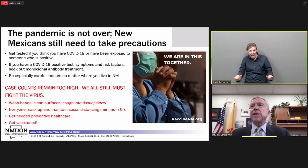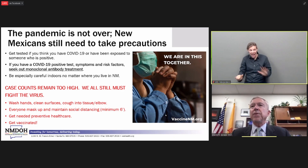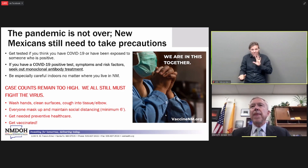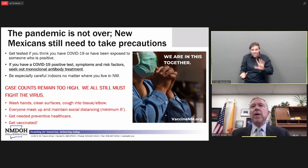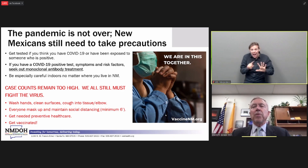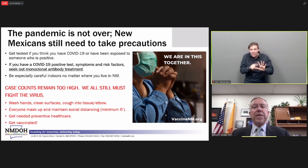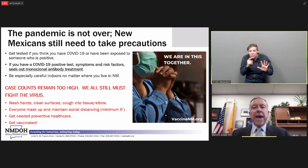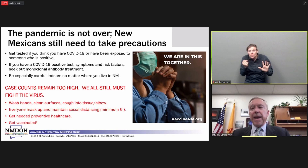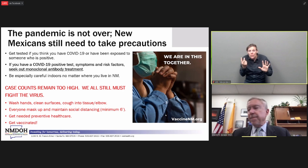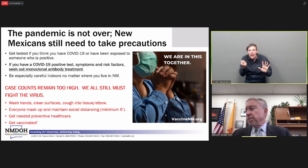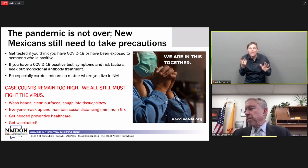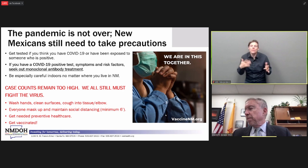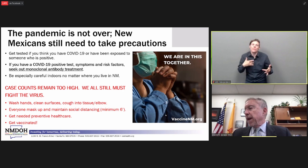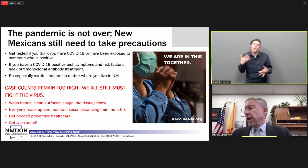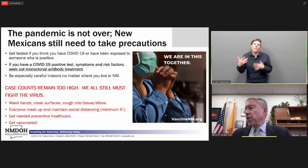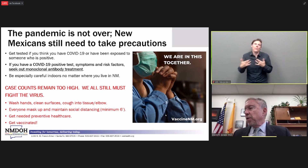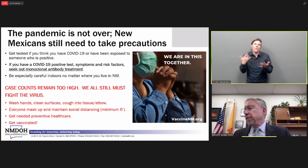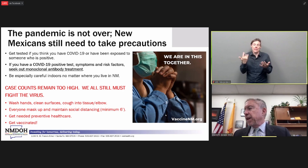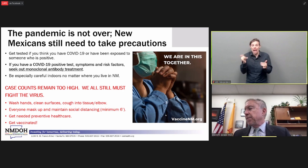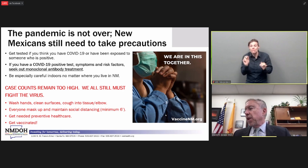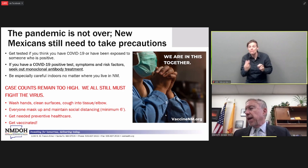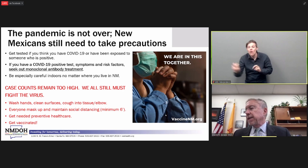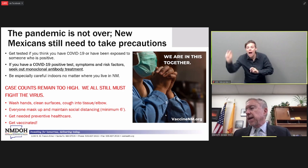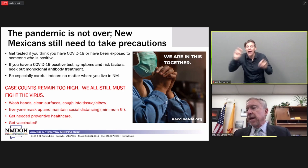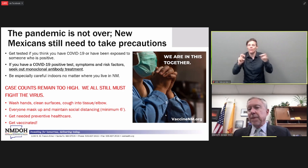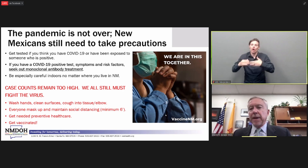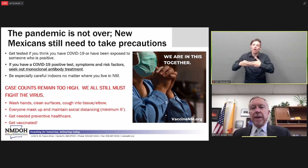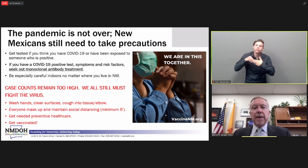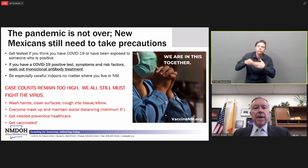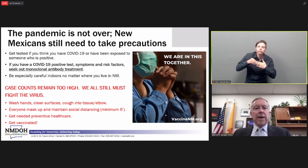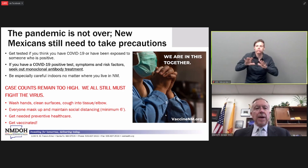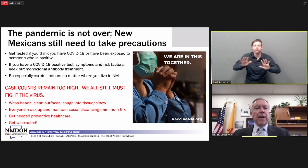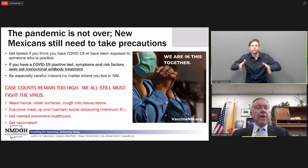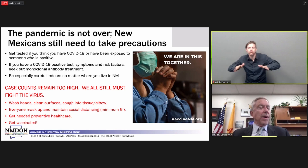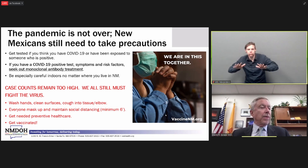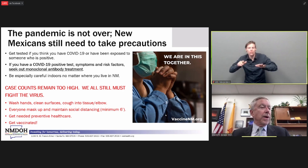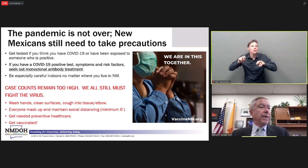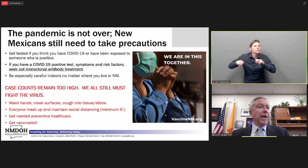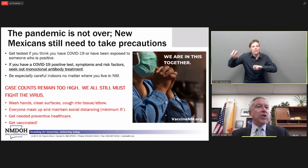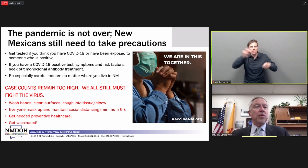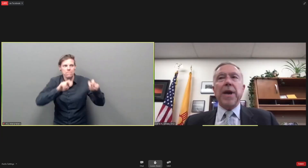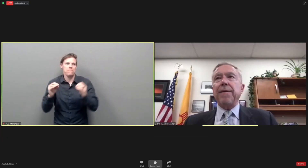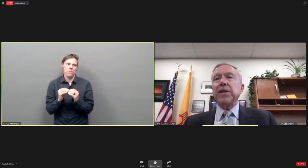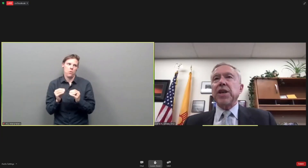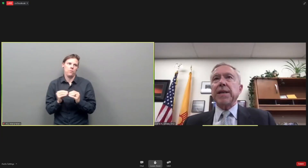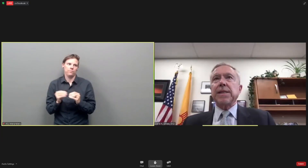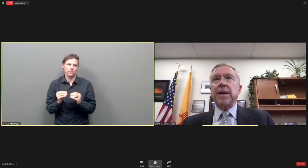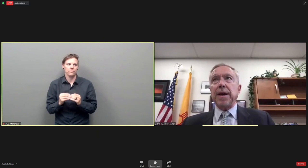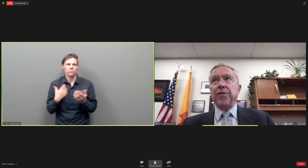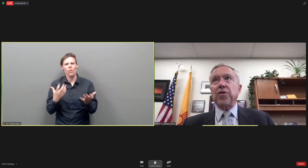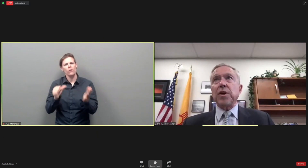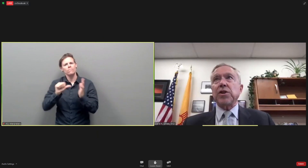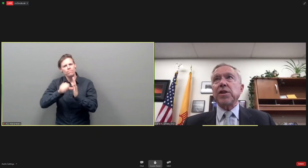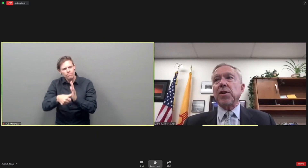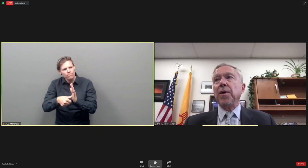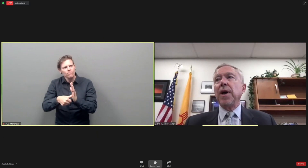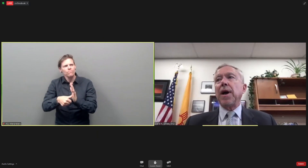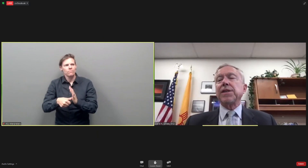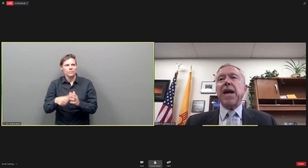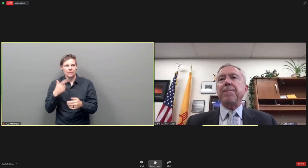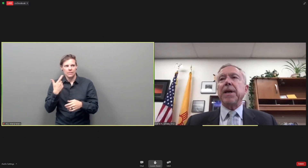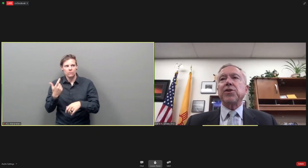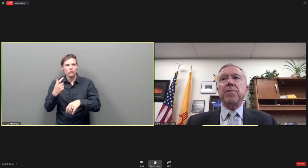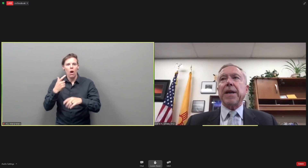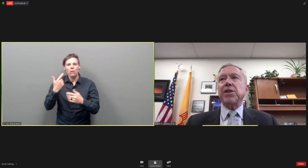traveling. So with that, Matt, I know we've taken up a lot of time, but I want to make sure we have a chance to answer questions. So